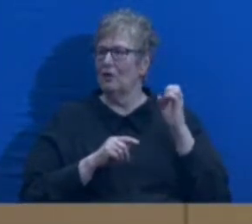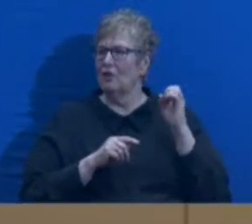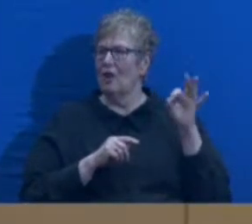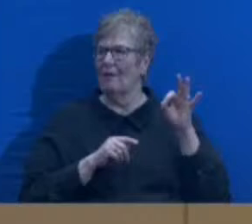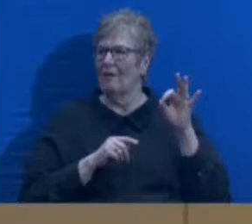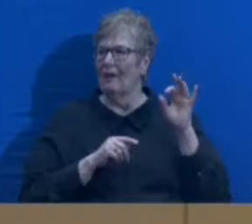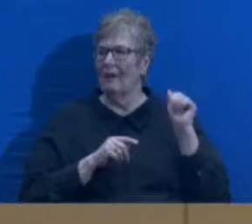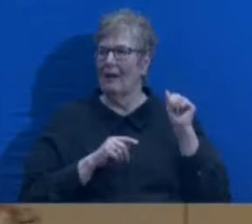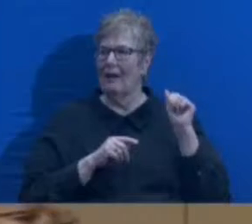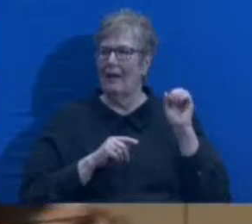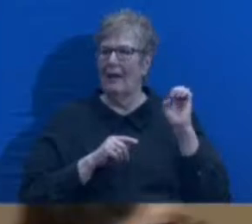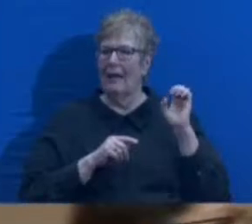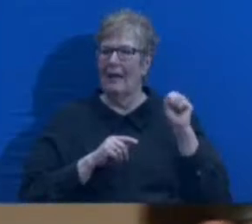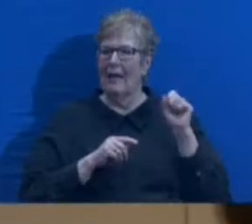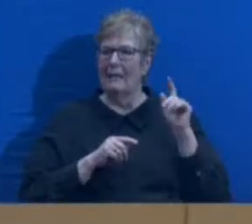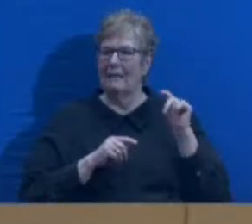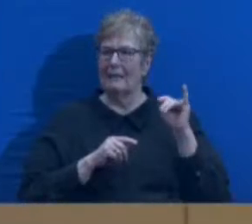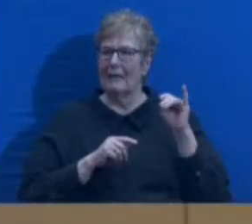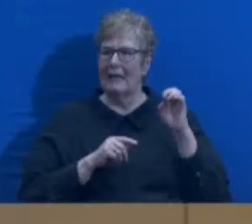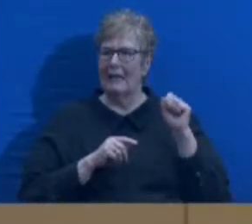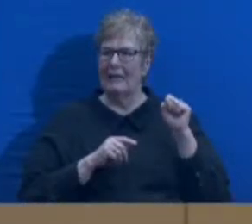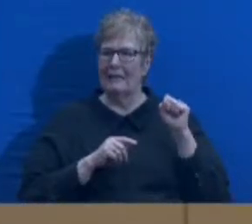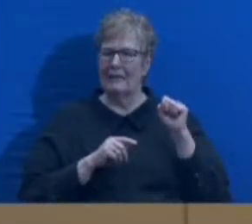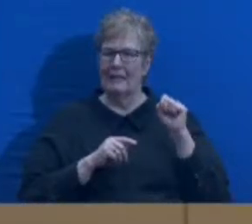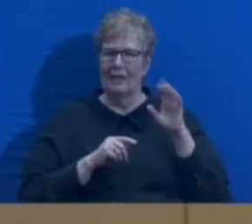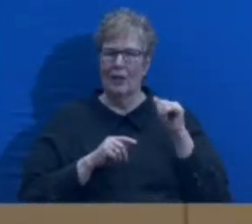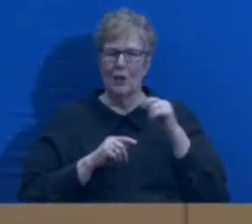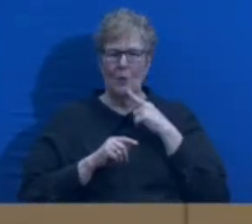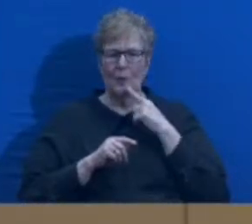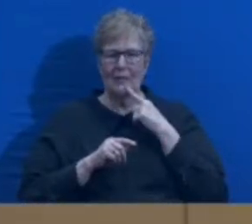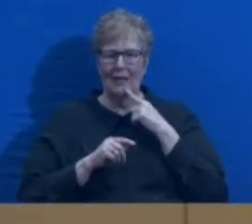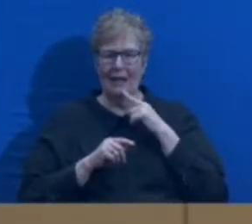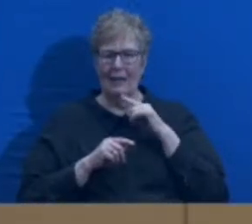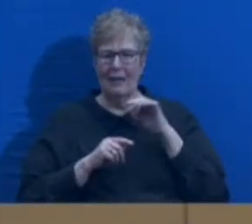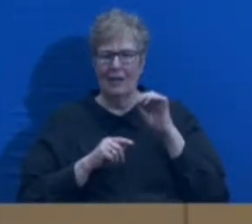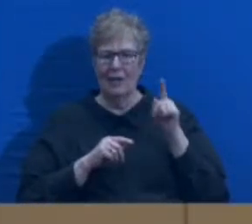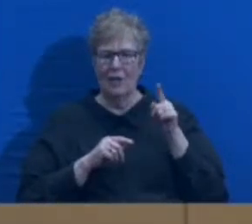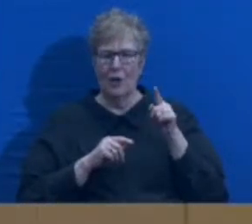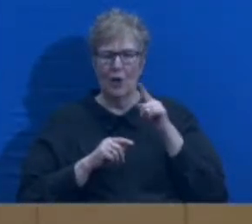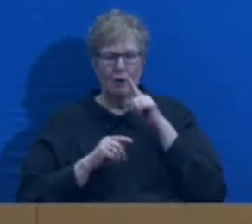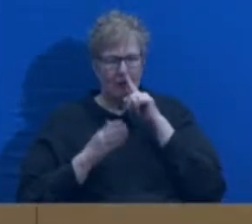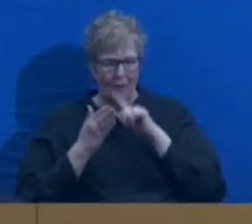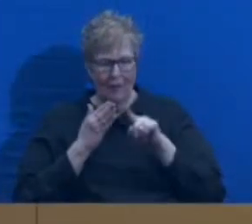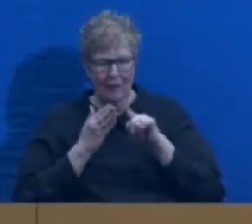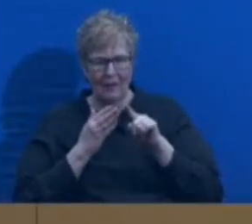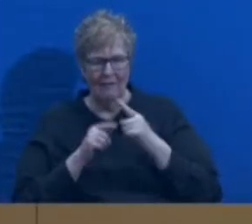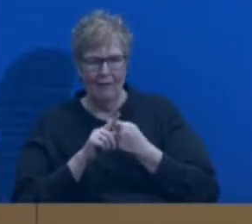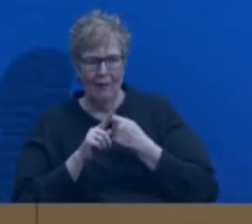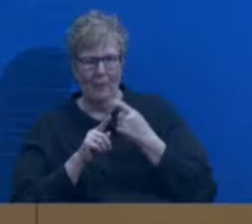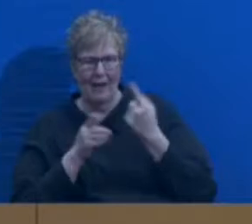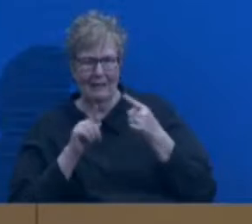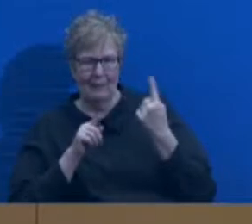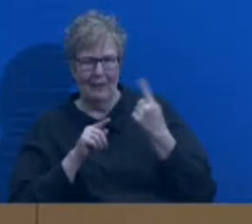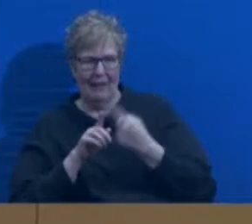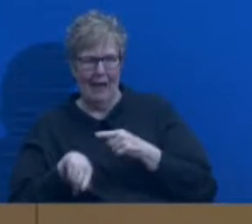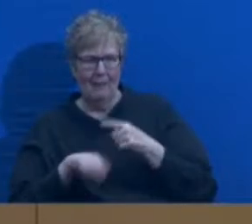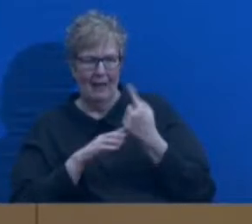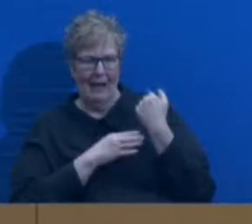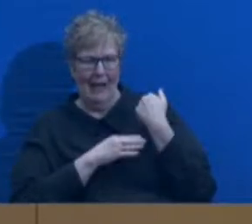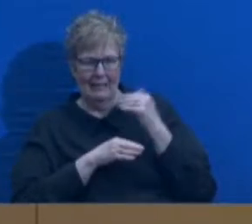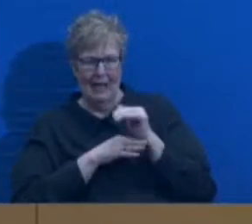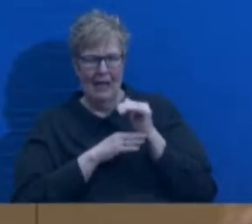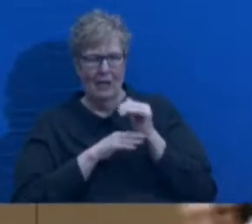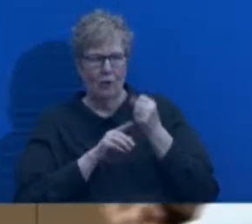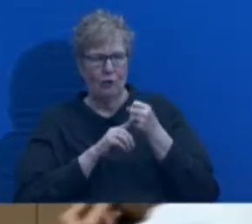You had mentioned an enforcement action that CMPD is looking into from last night. I was wondering if you